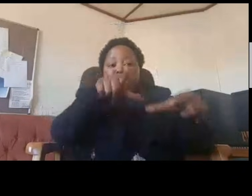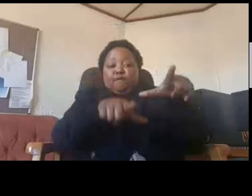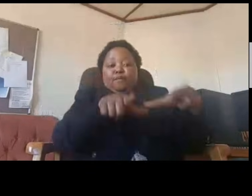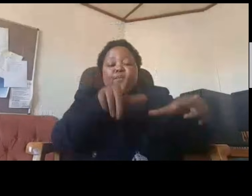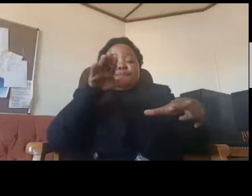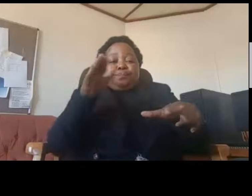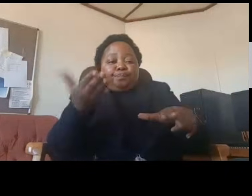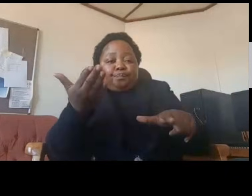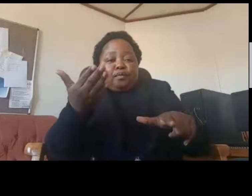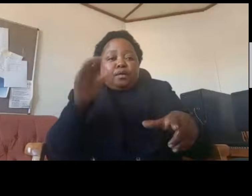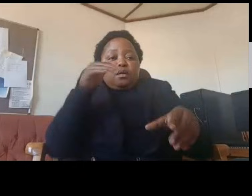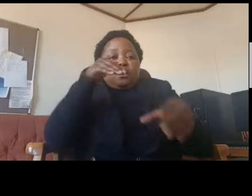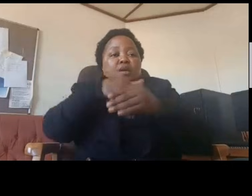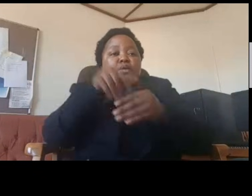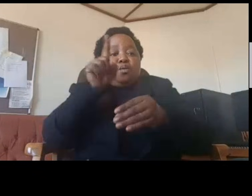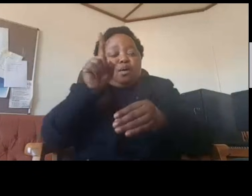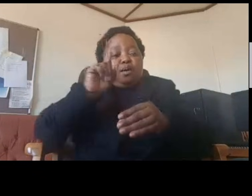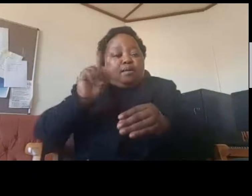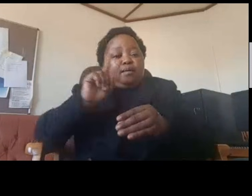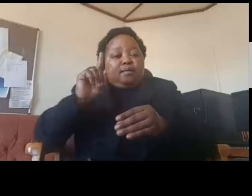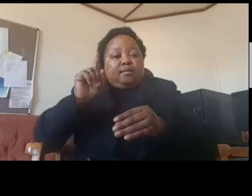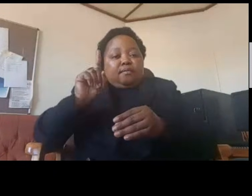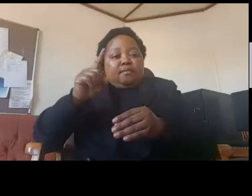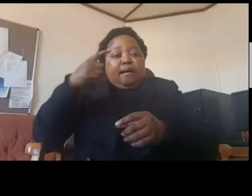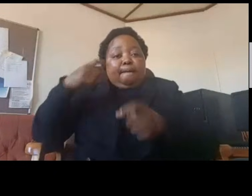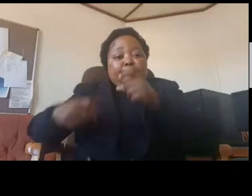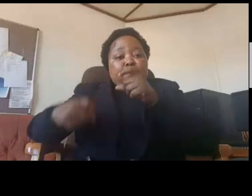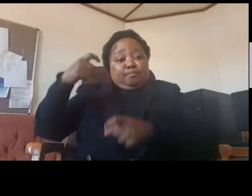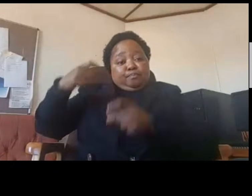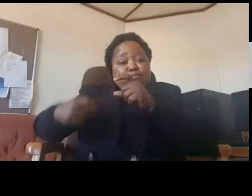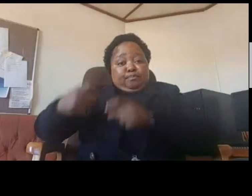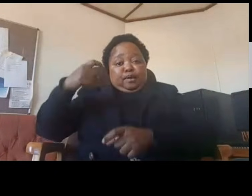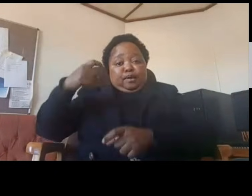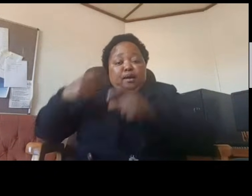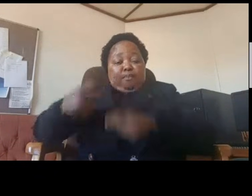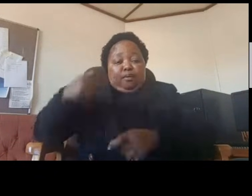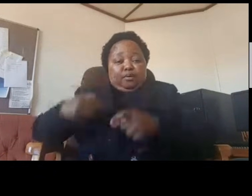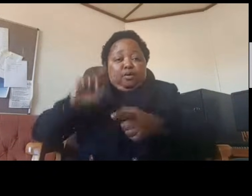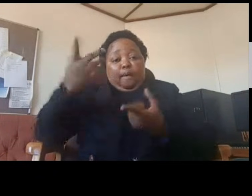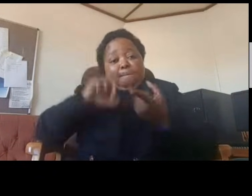within couples, within families,